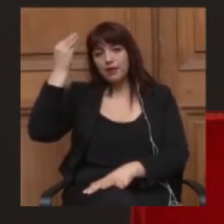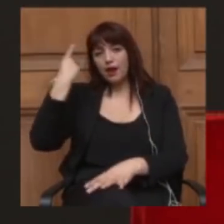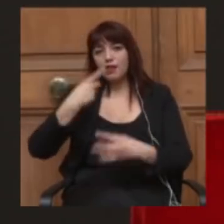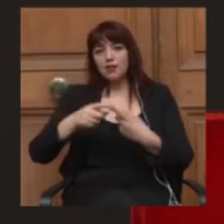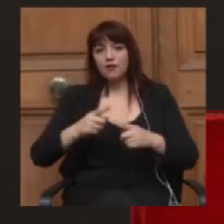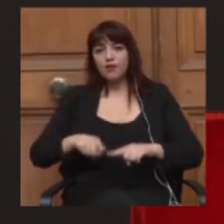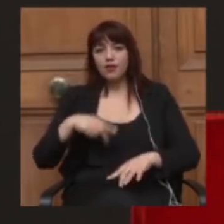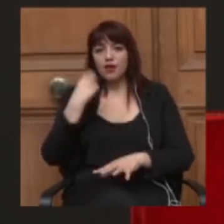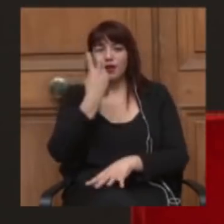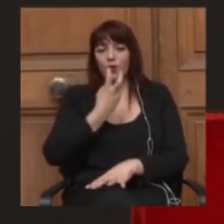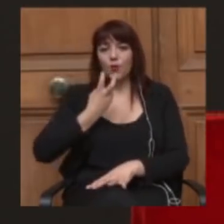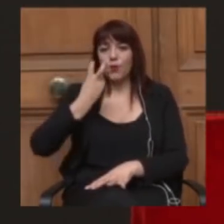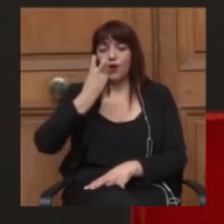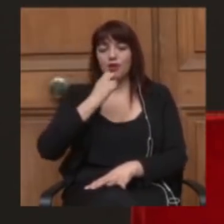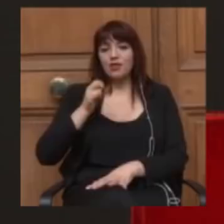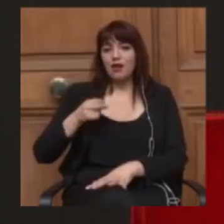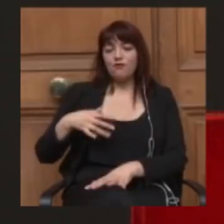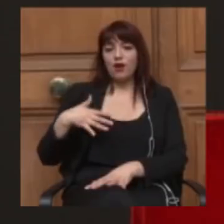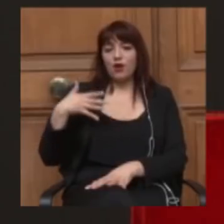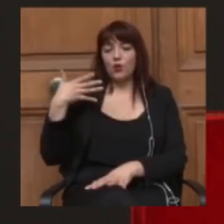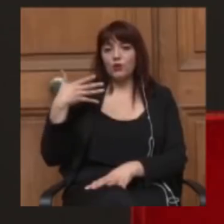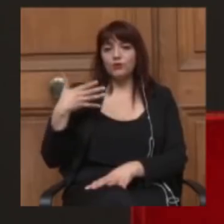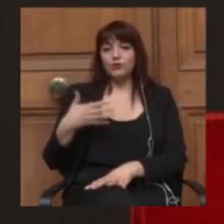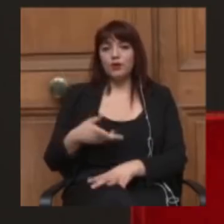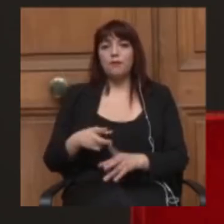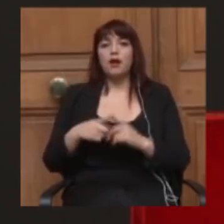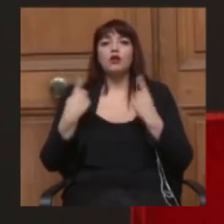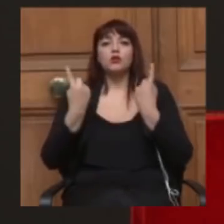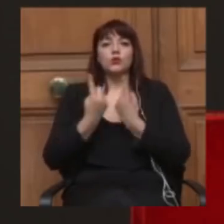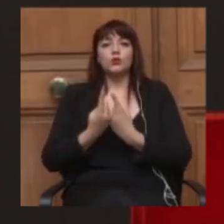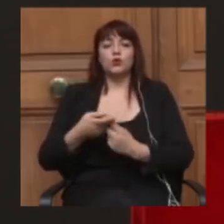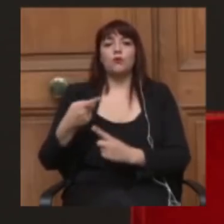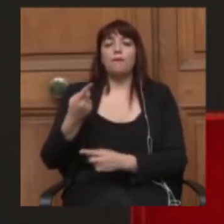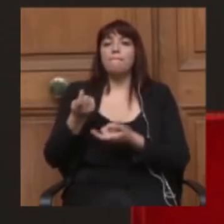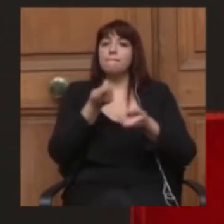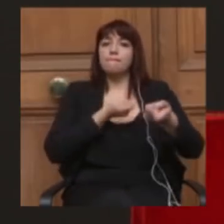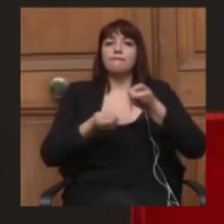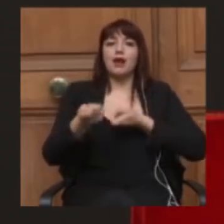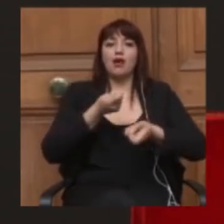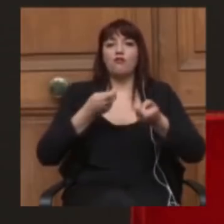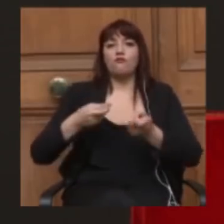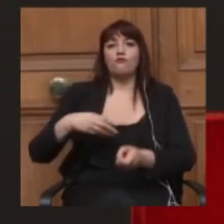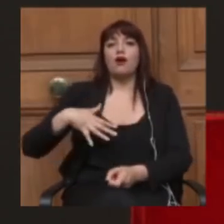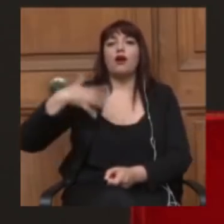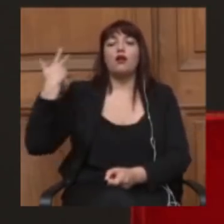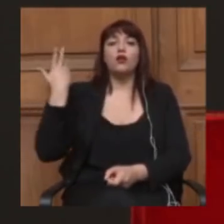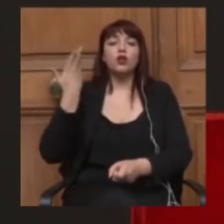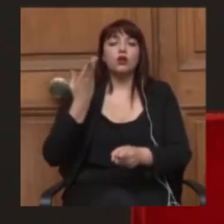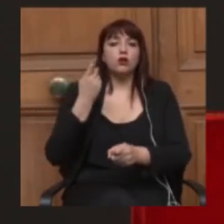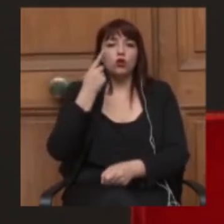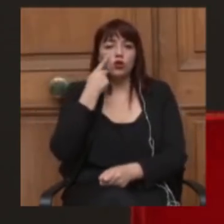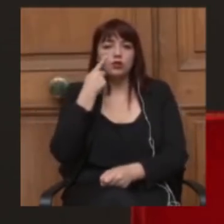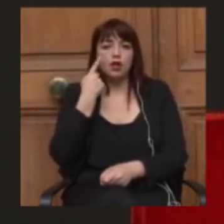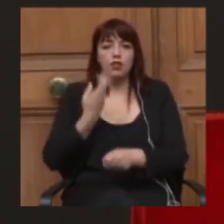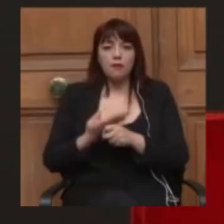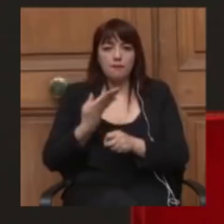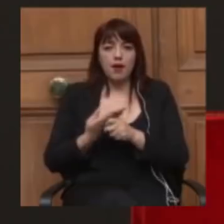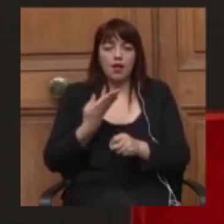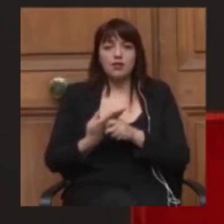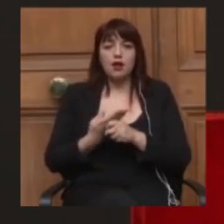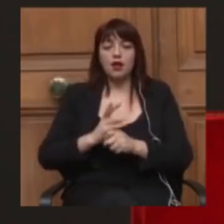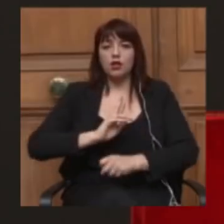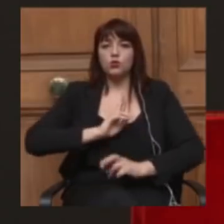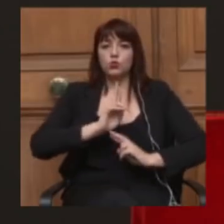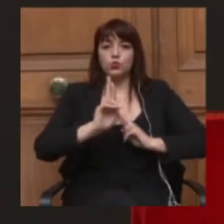value so that market values and narrow demands for instrumental outcomes do not become